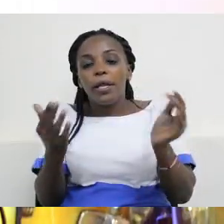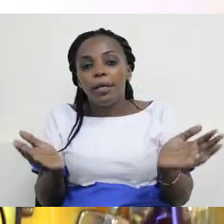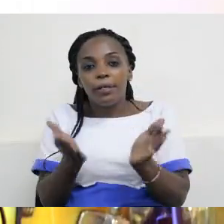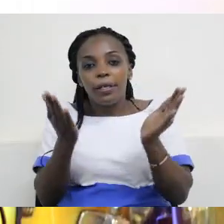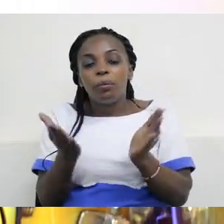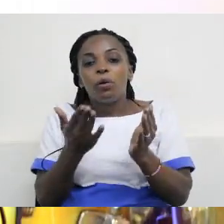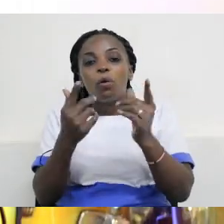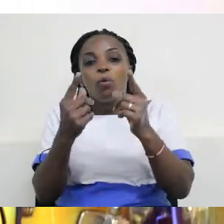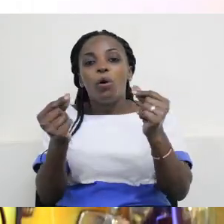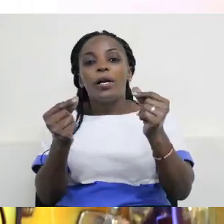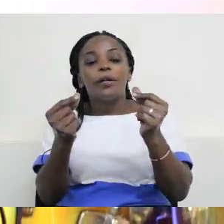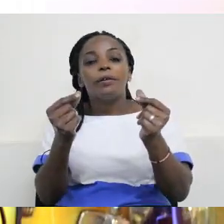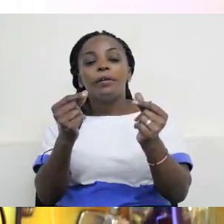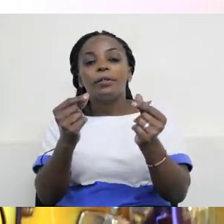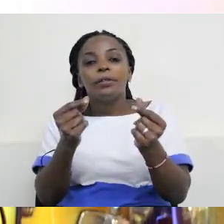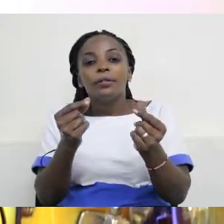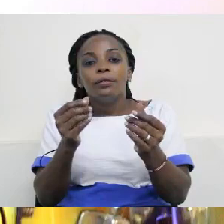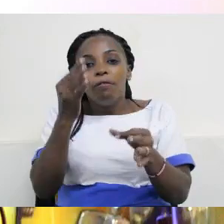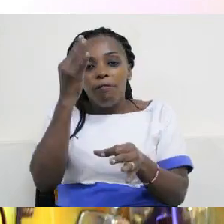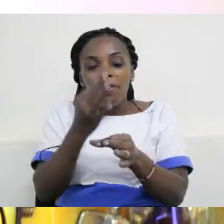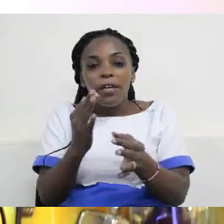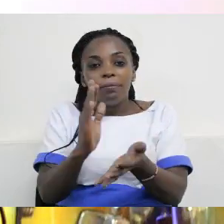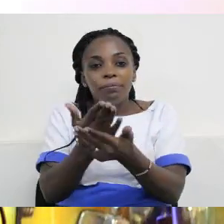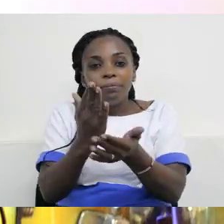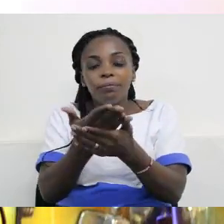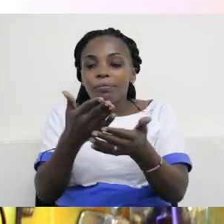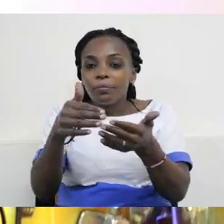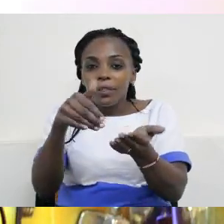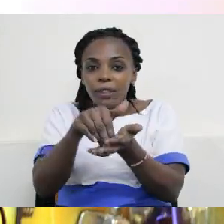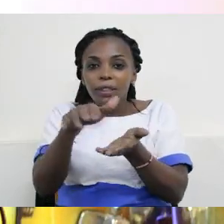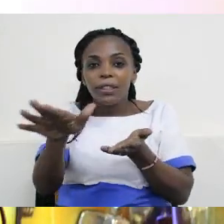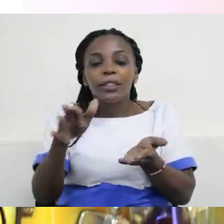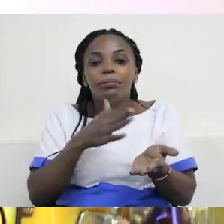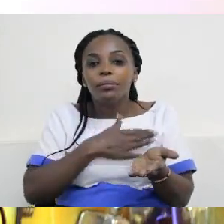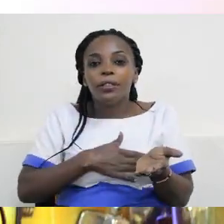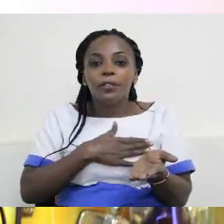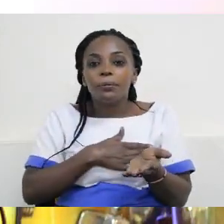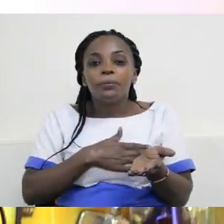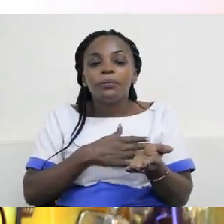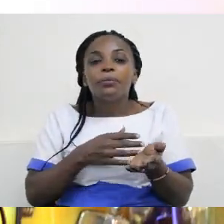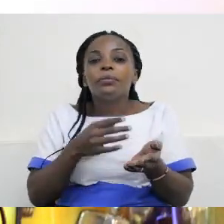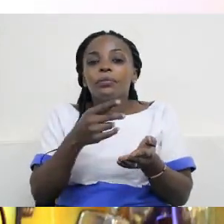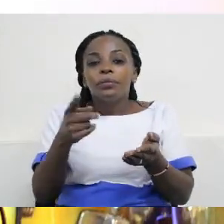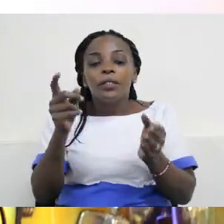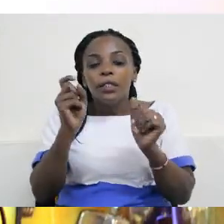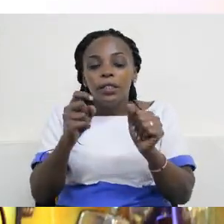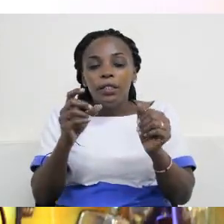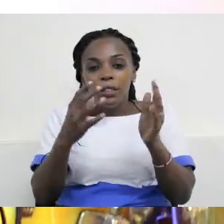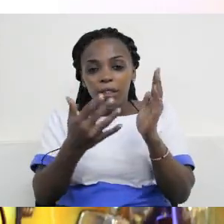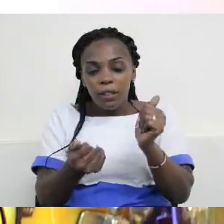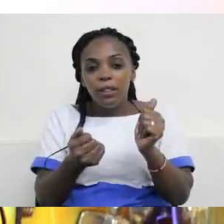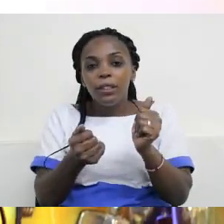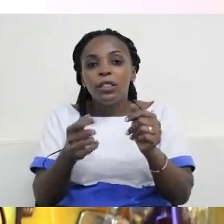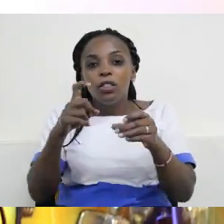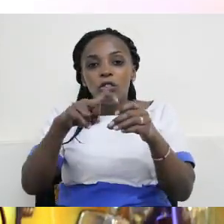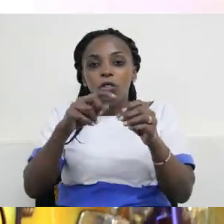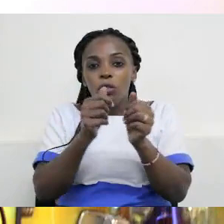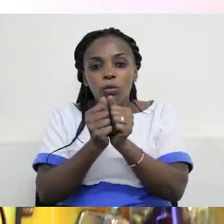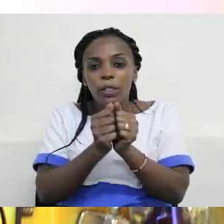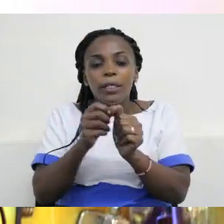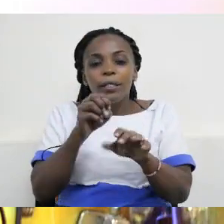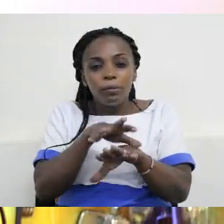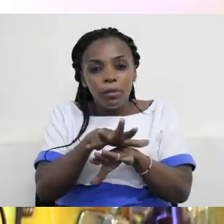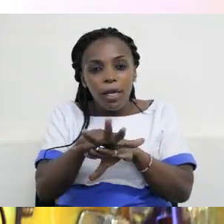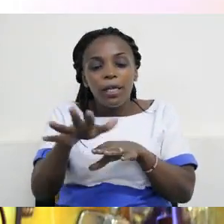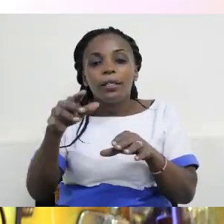a word of faith to rise up from the inside of them and face the situations that they need to face today. So join with me in spreading